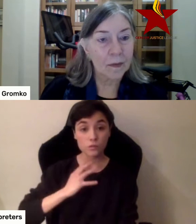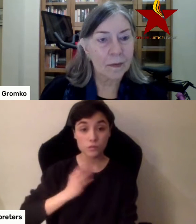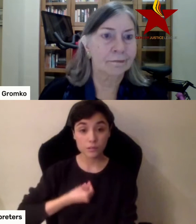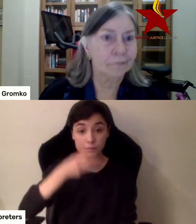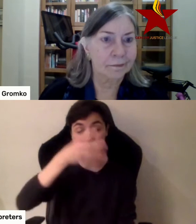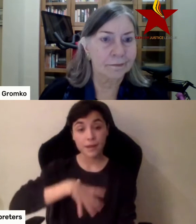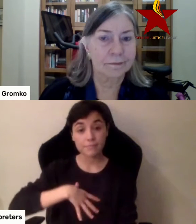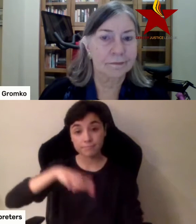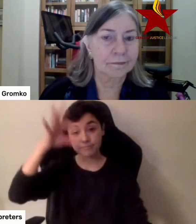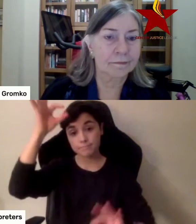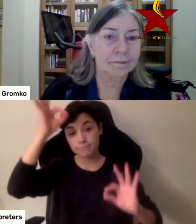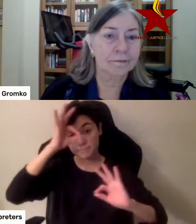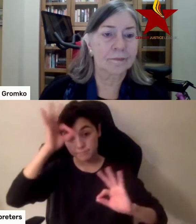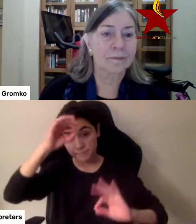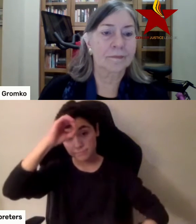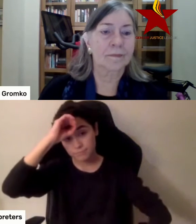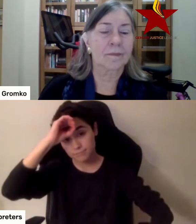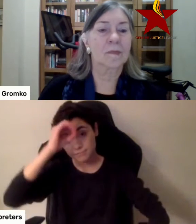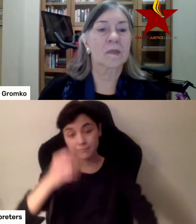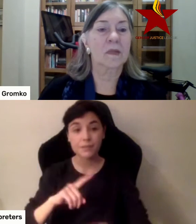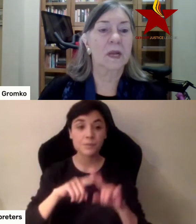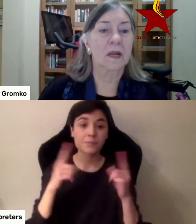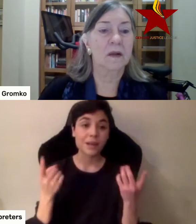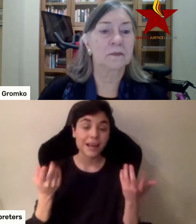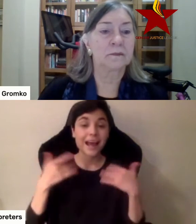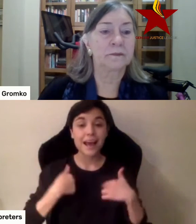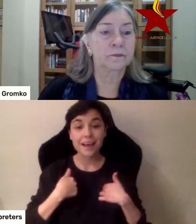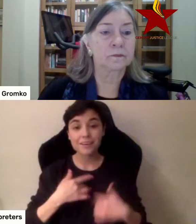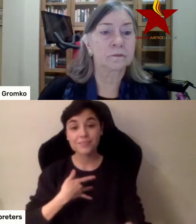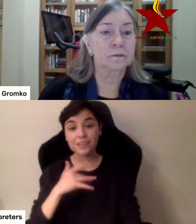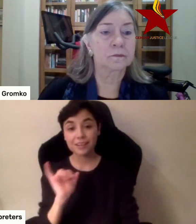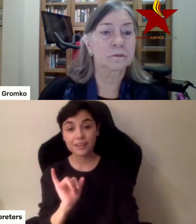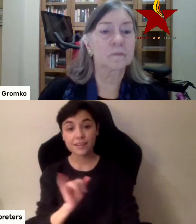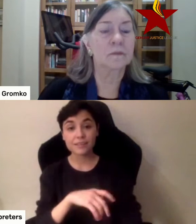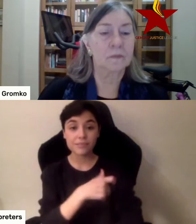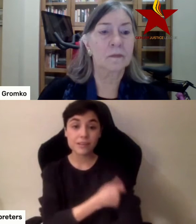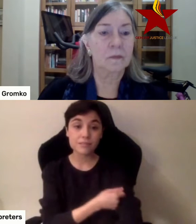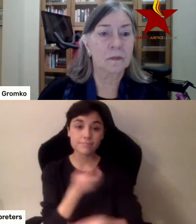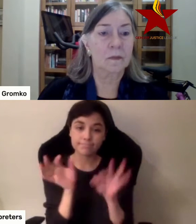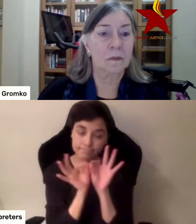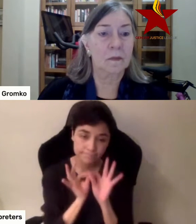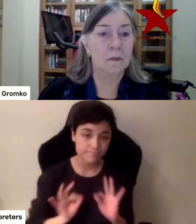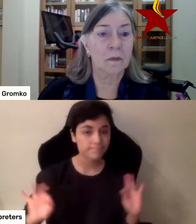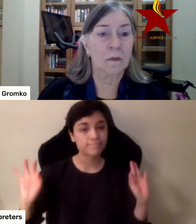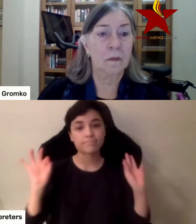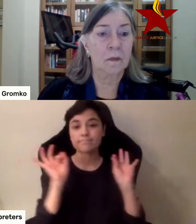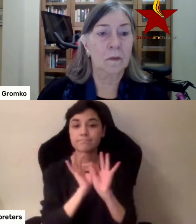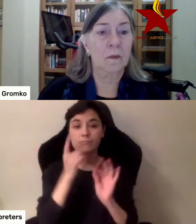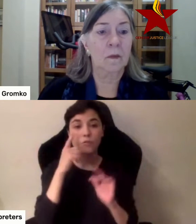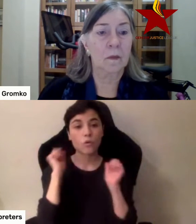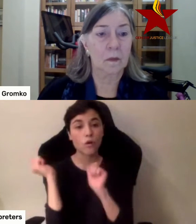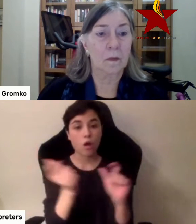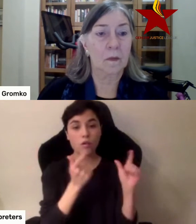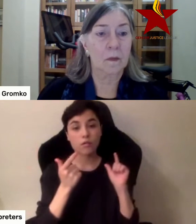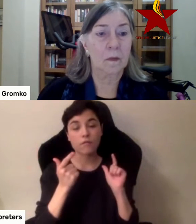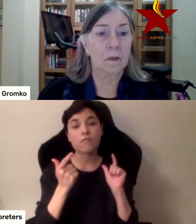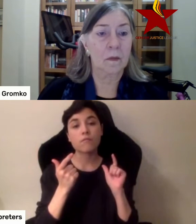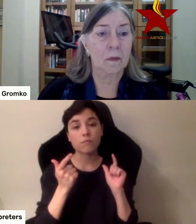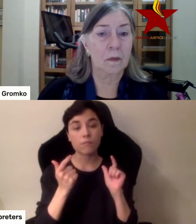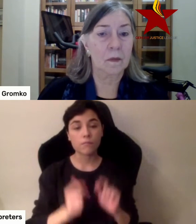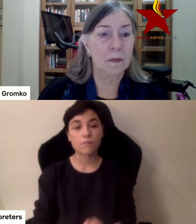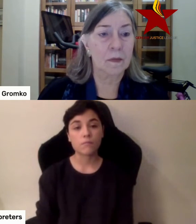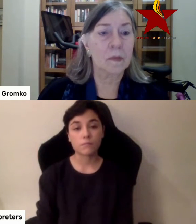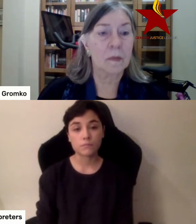but, you know, I feel like the vaccine is super important for all of us to get. And, you know,